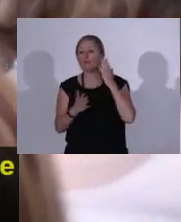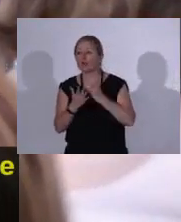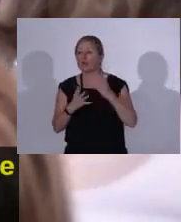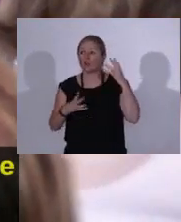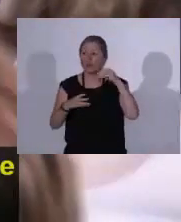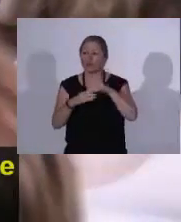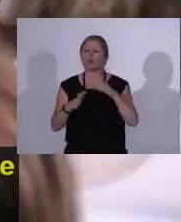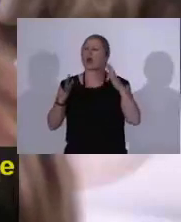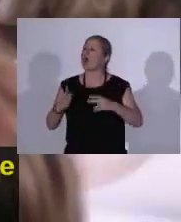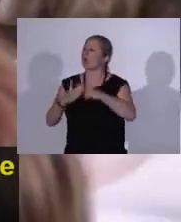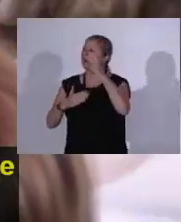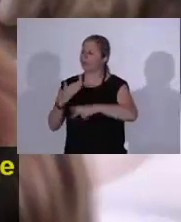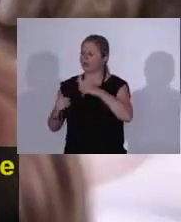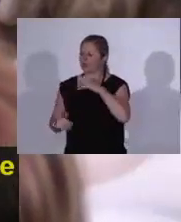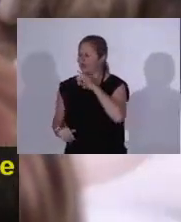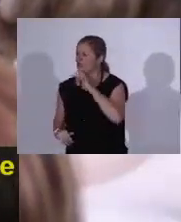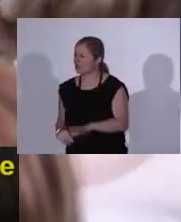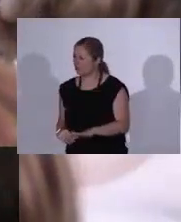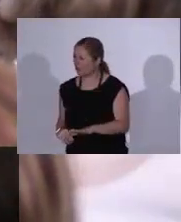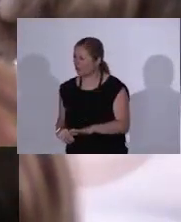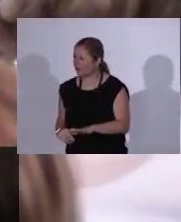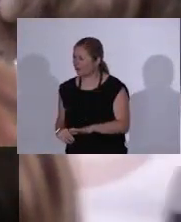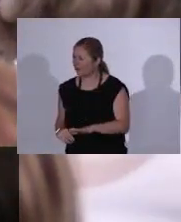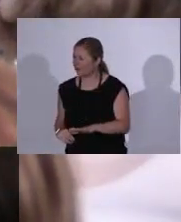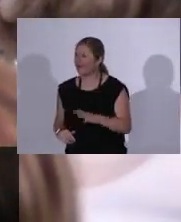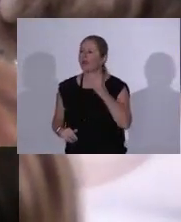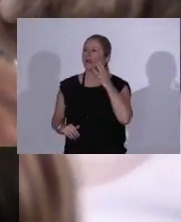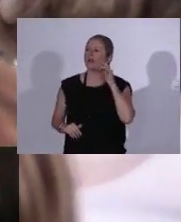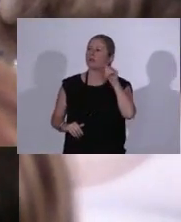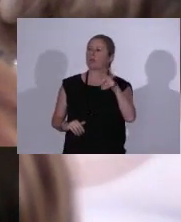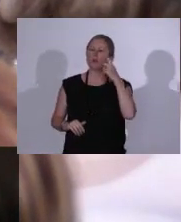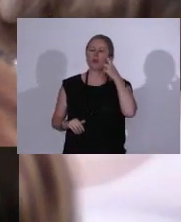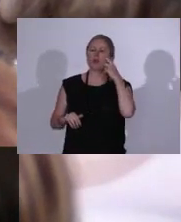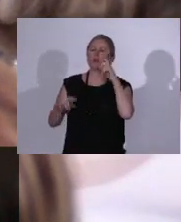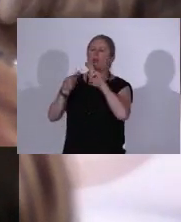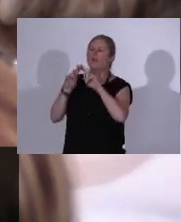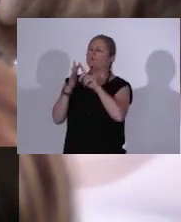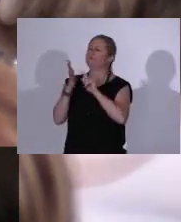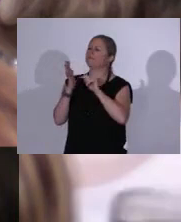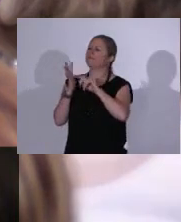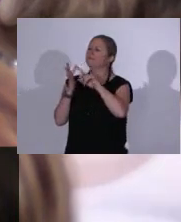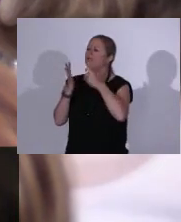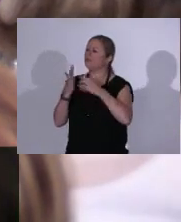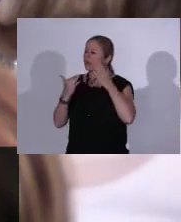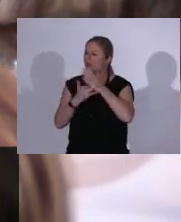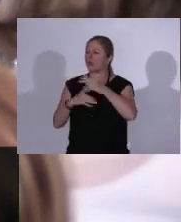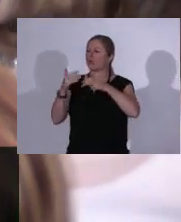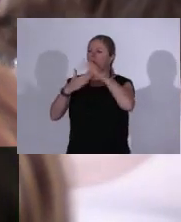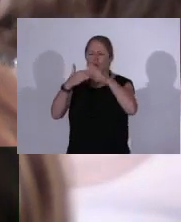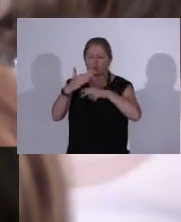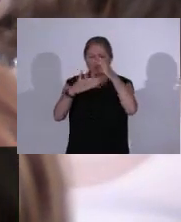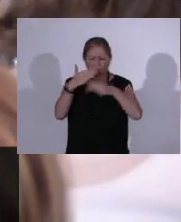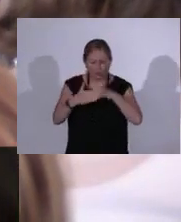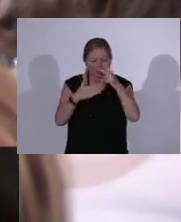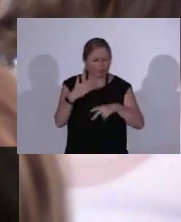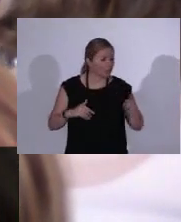of the programs will say kids, which calls out to kids, but I guess when you're filtering down through so many programs, is there any plans